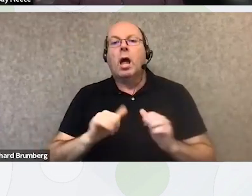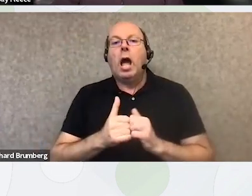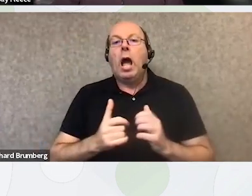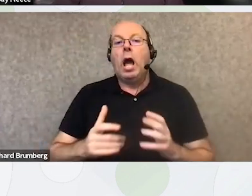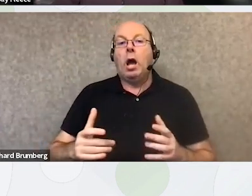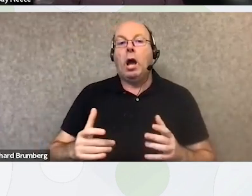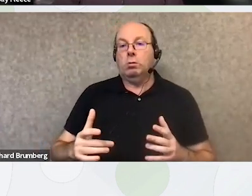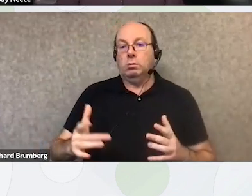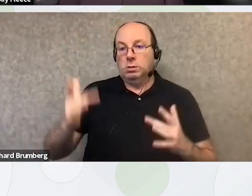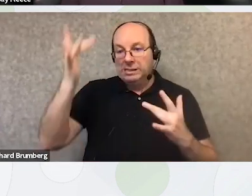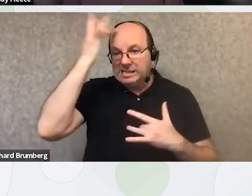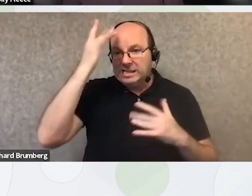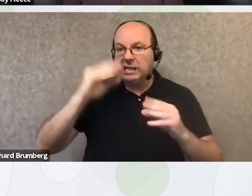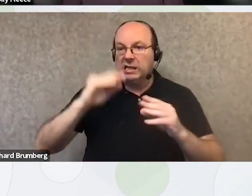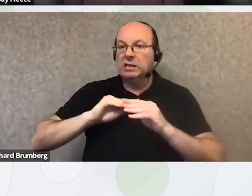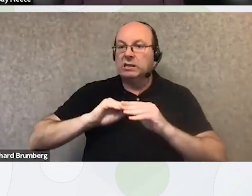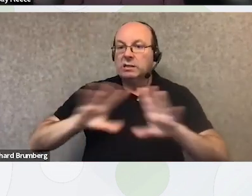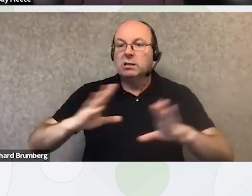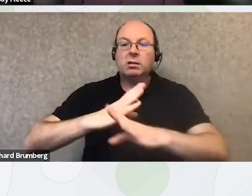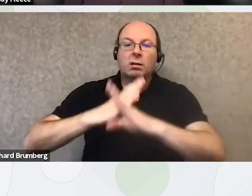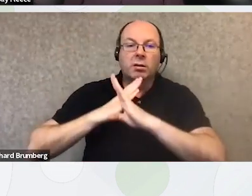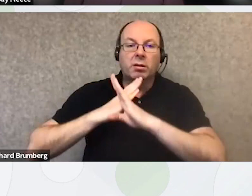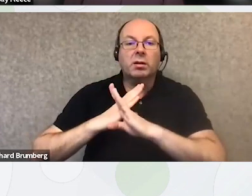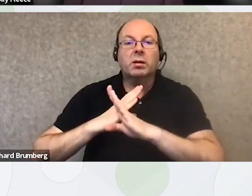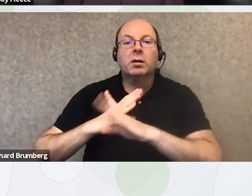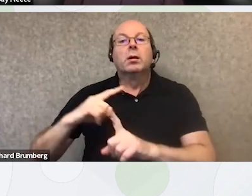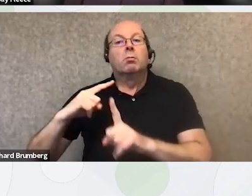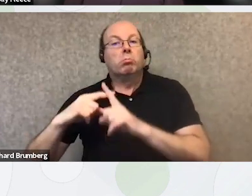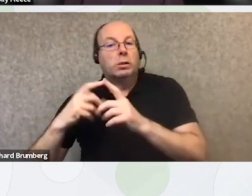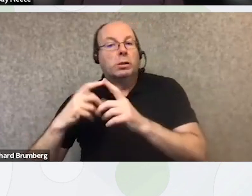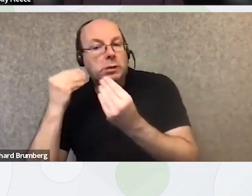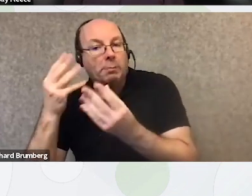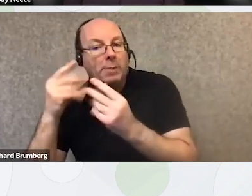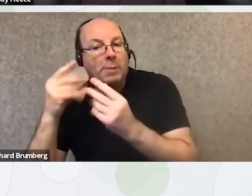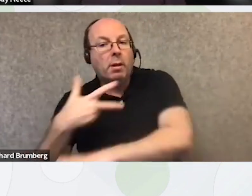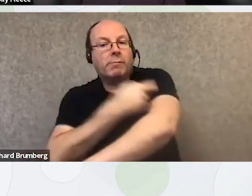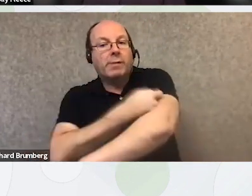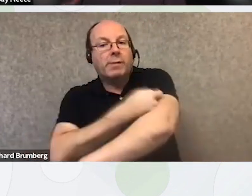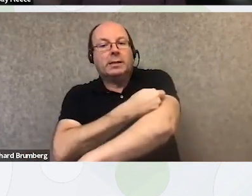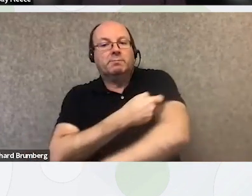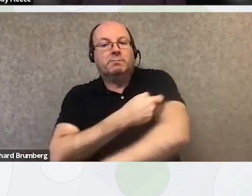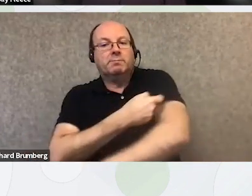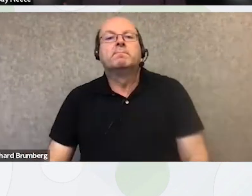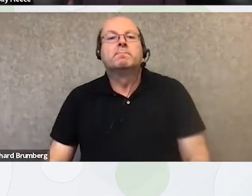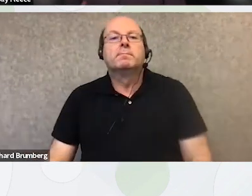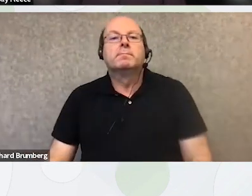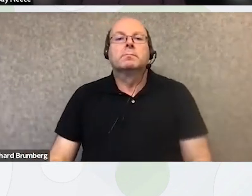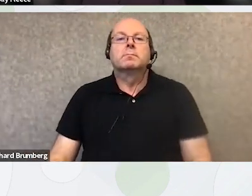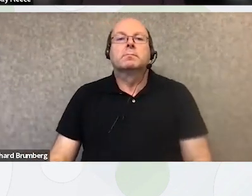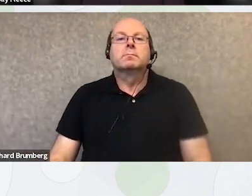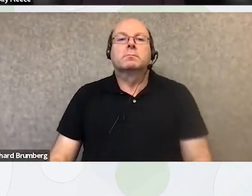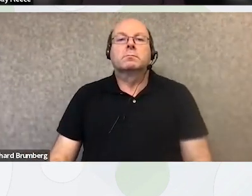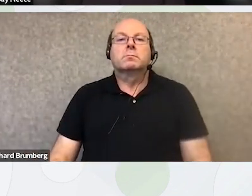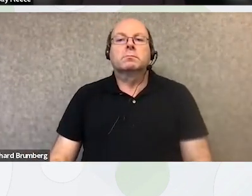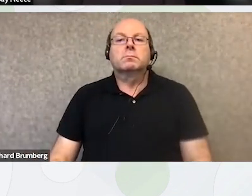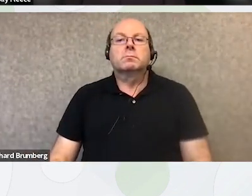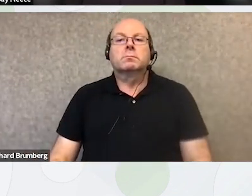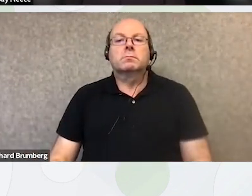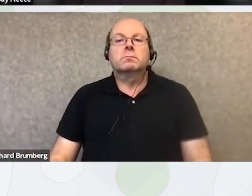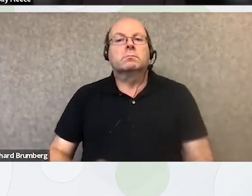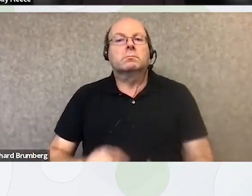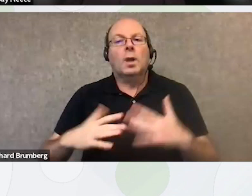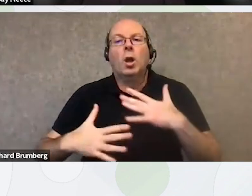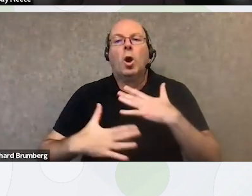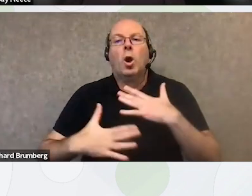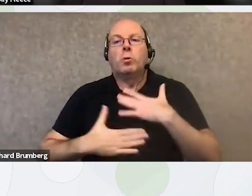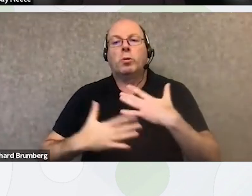these seasonal illnesses, including many updates on vaccinations. So all of these are respiratory viruses. So replication of